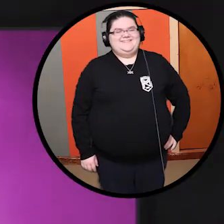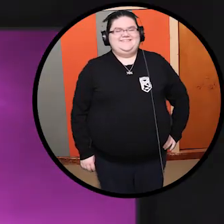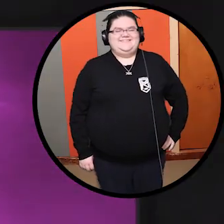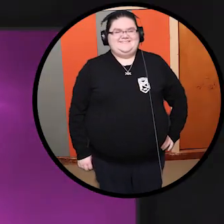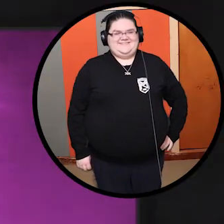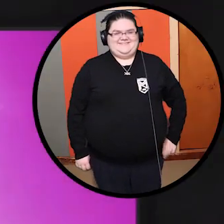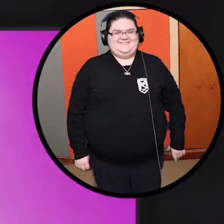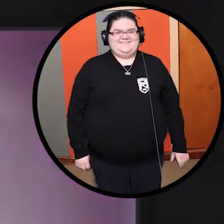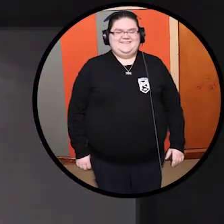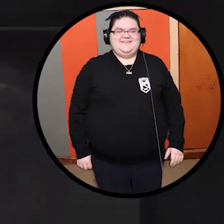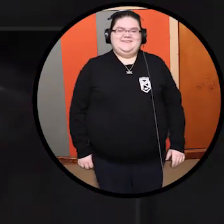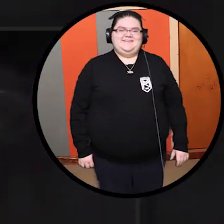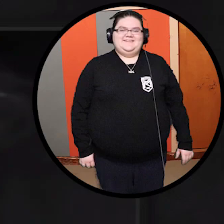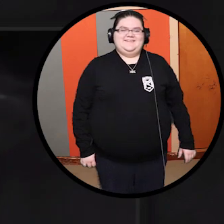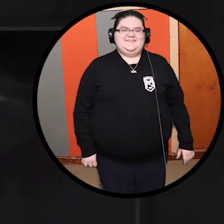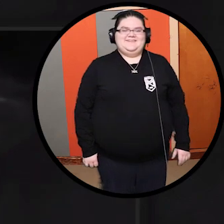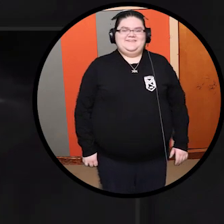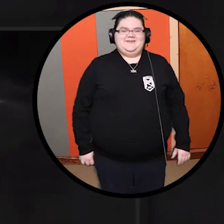Ah!